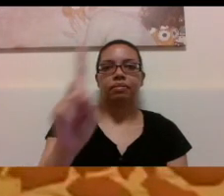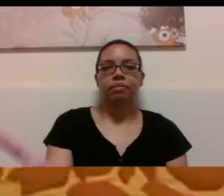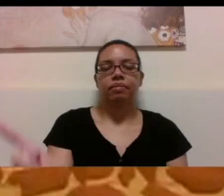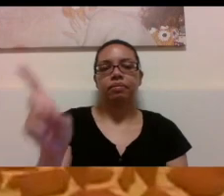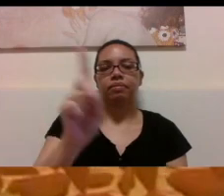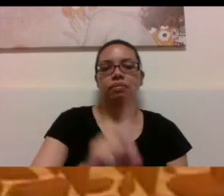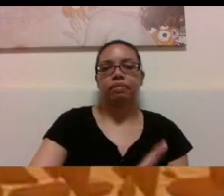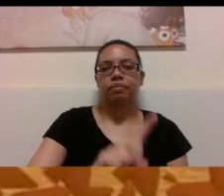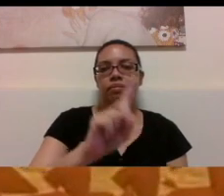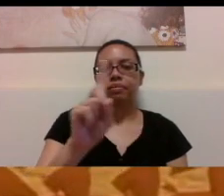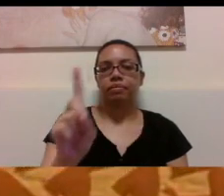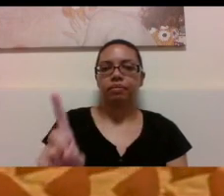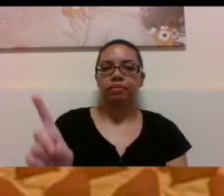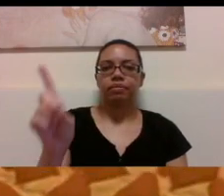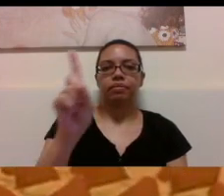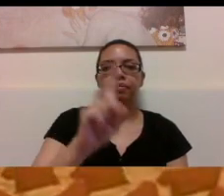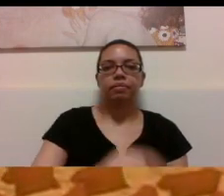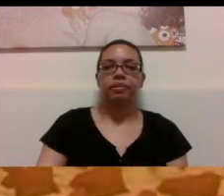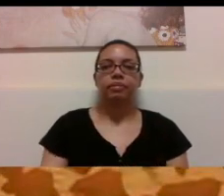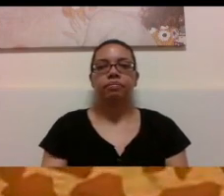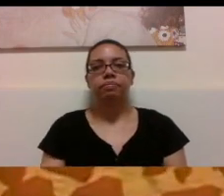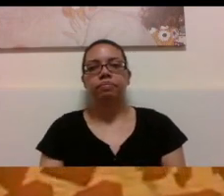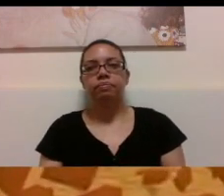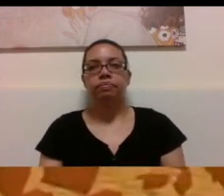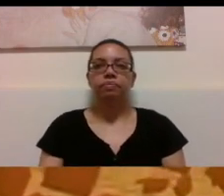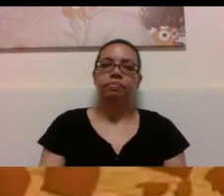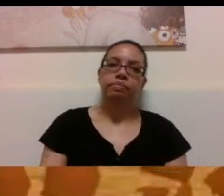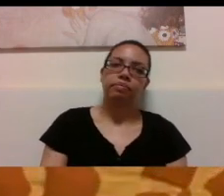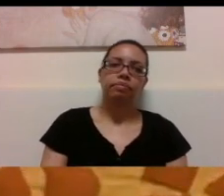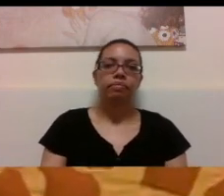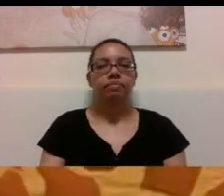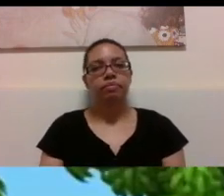men couldn't put Humpty together again.